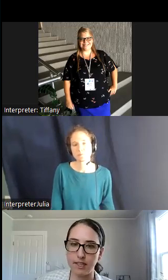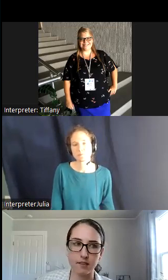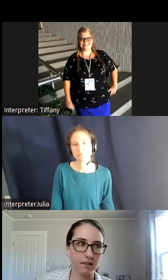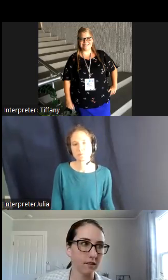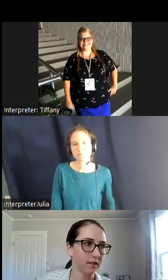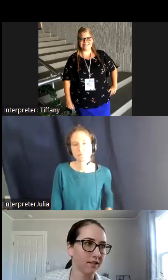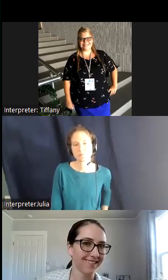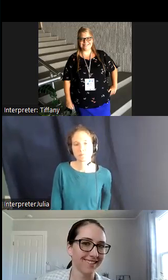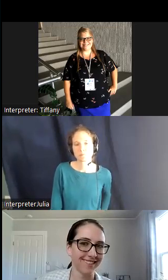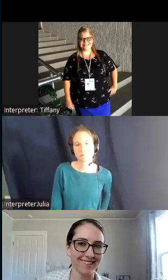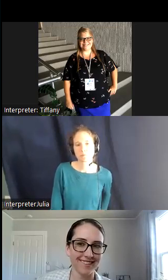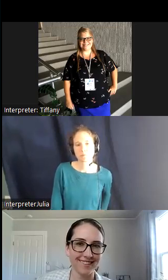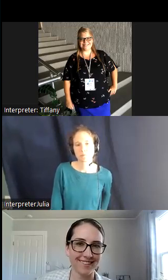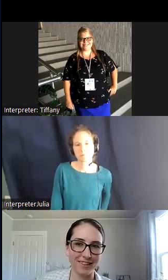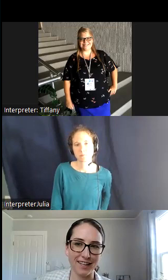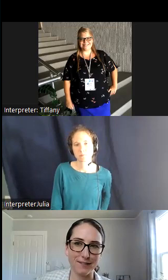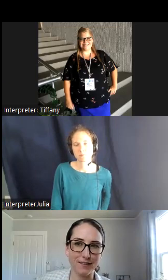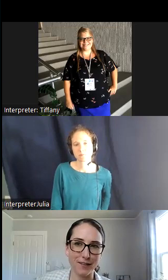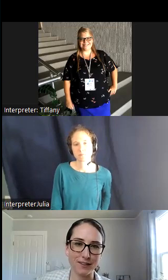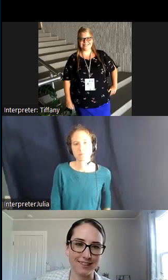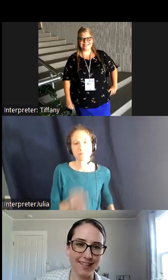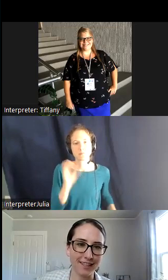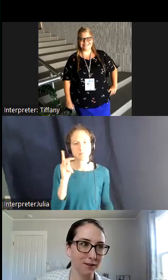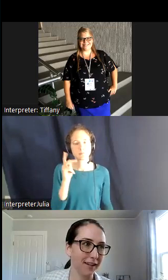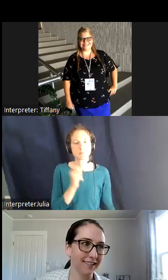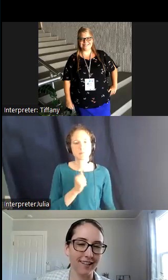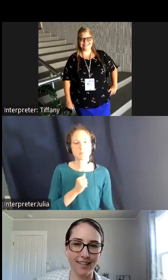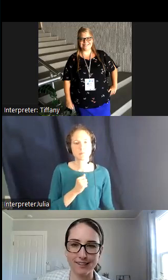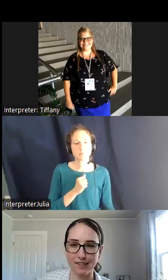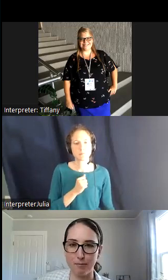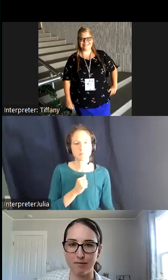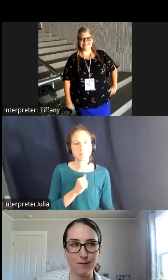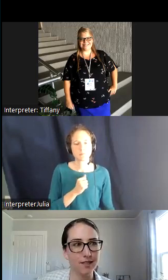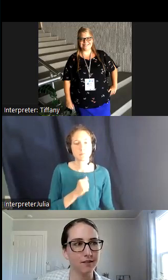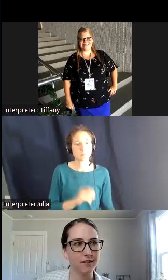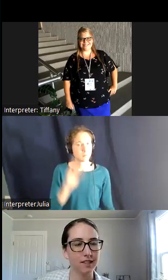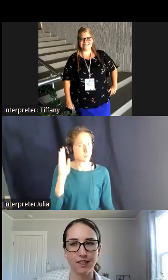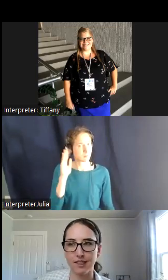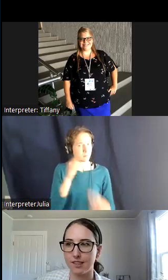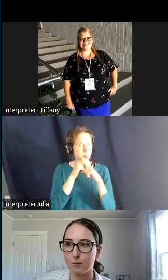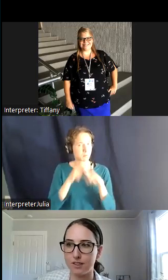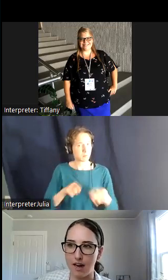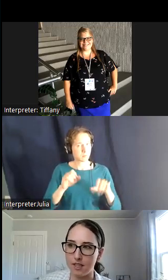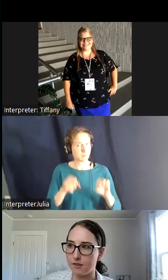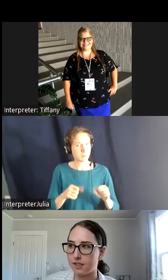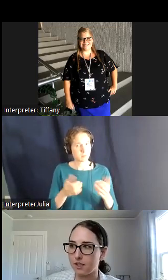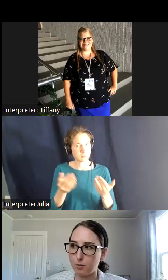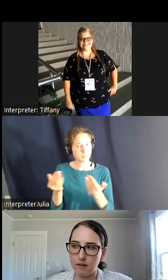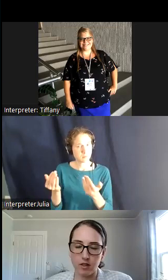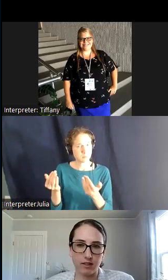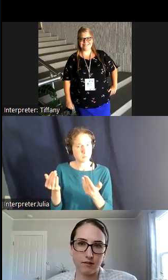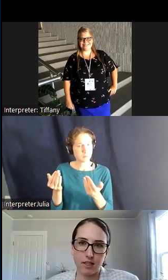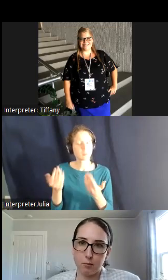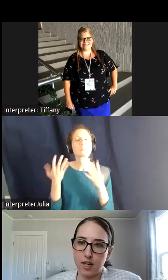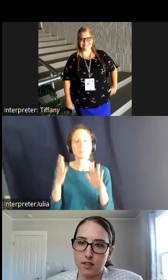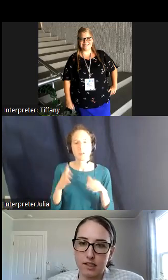All right. Give folks a sec to raise their hands or come off mute, and then we'll dive into essential